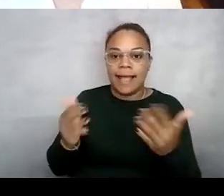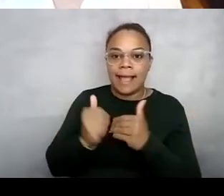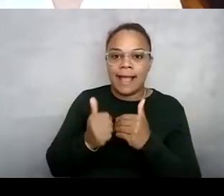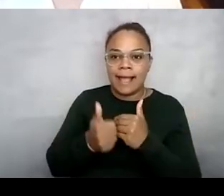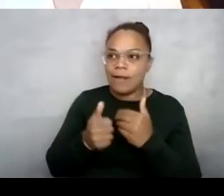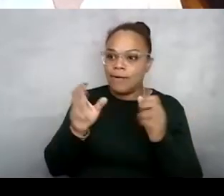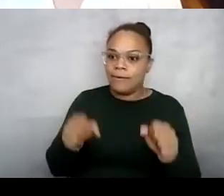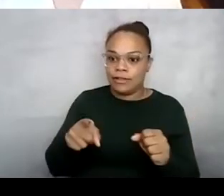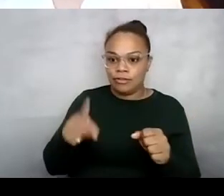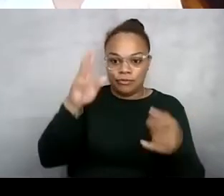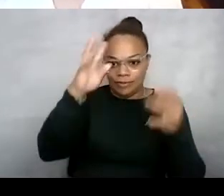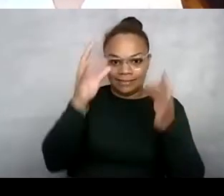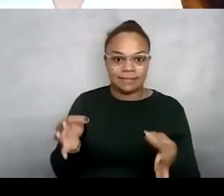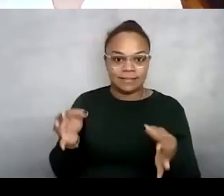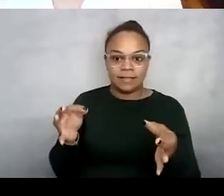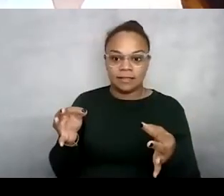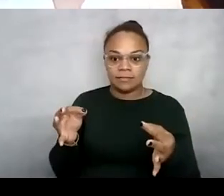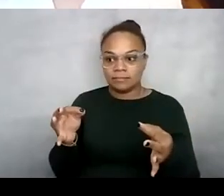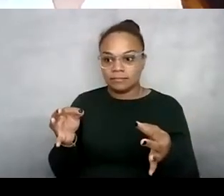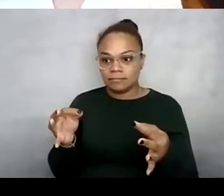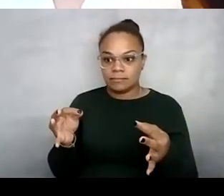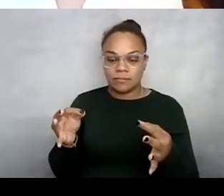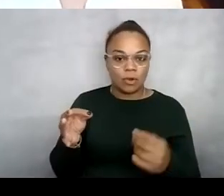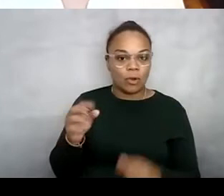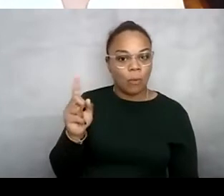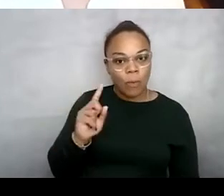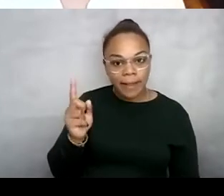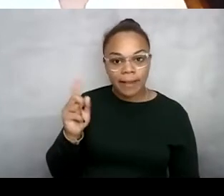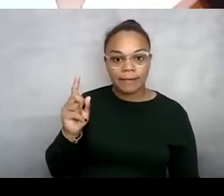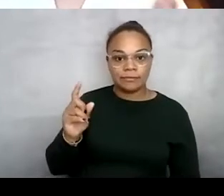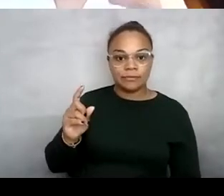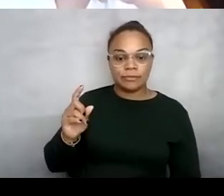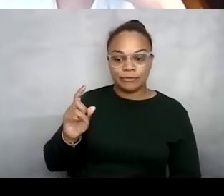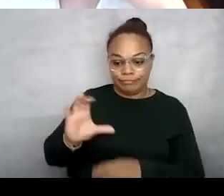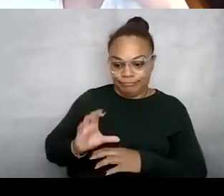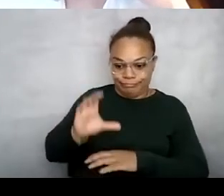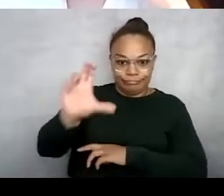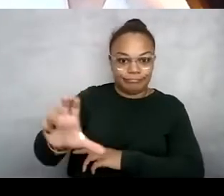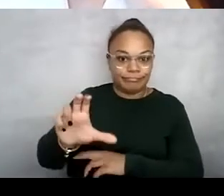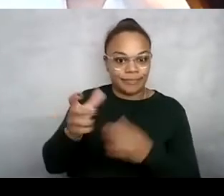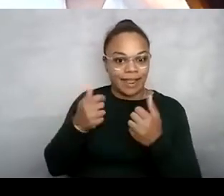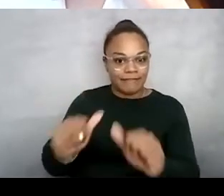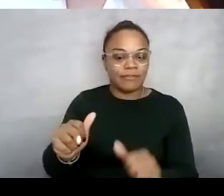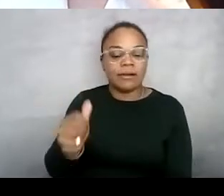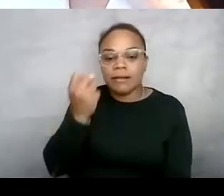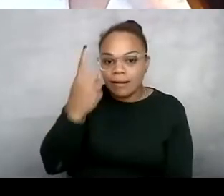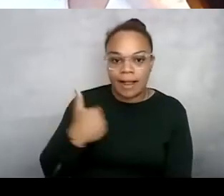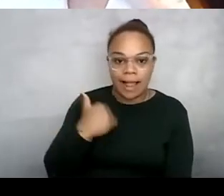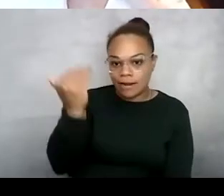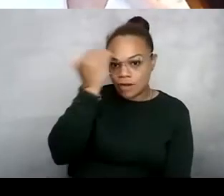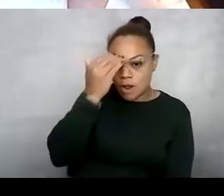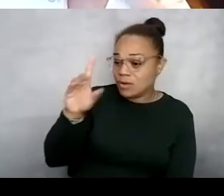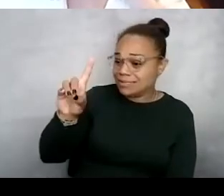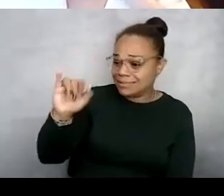decide where to put your efforts? Like, I know you're not speaking for PFLAG, Diego,